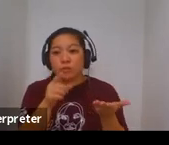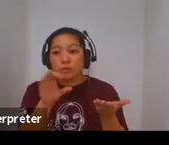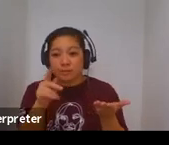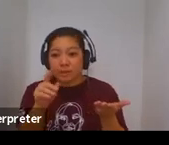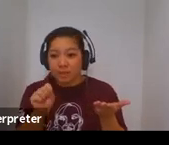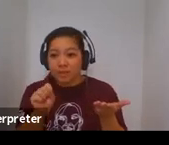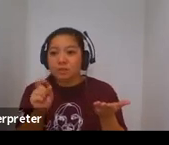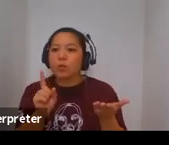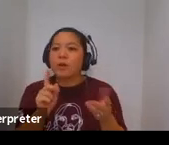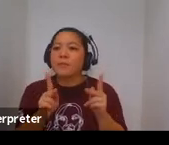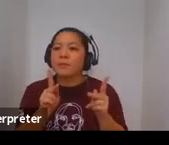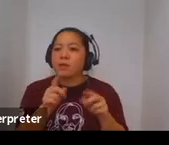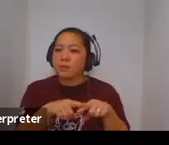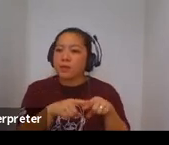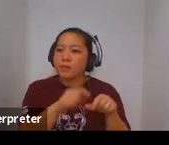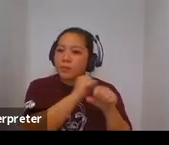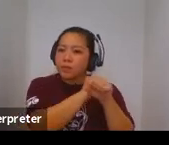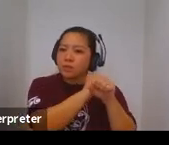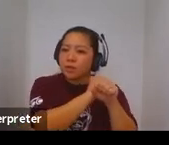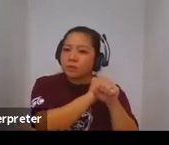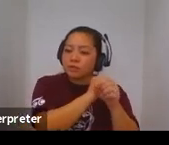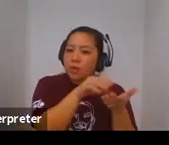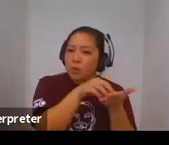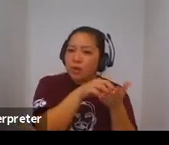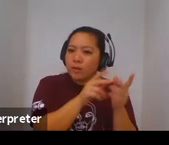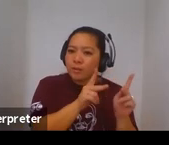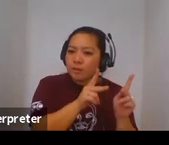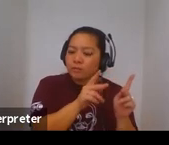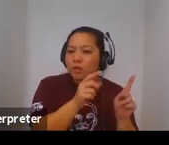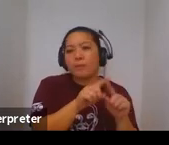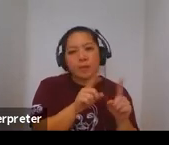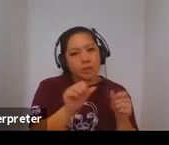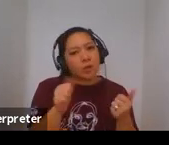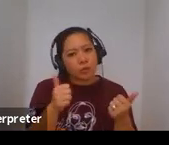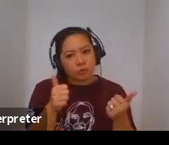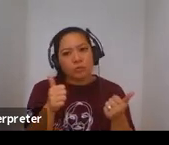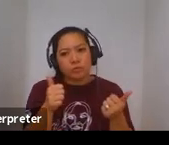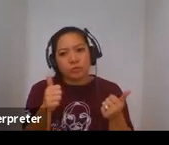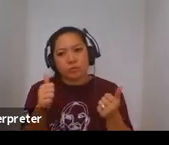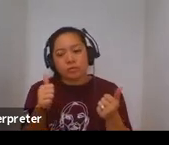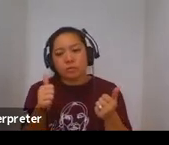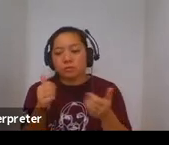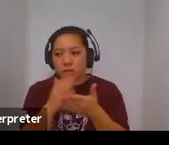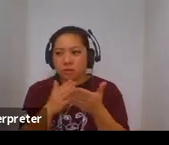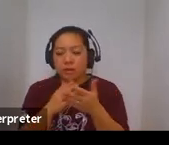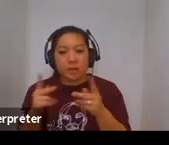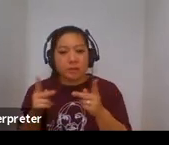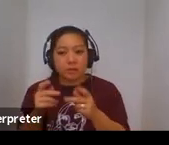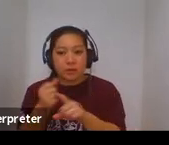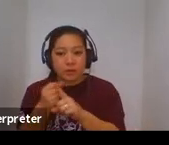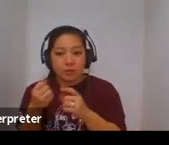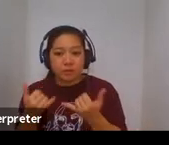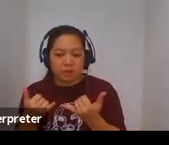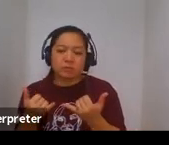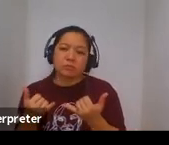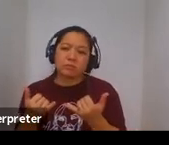where people are dependent on protecting vulnerable people, but they also are sites of abuse. So